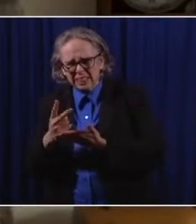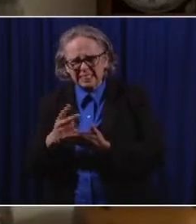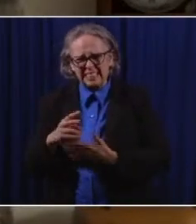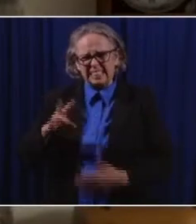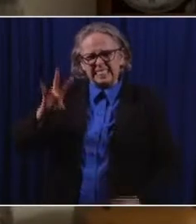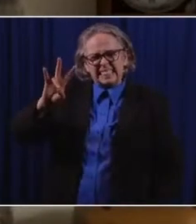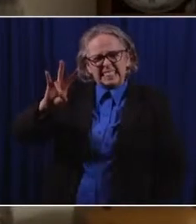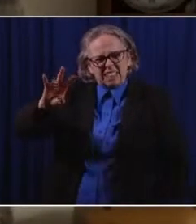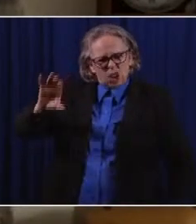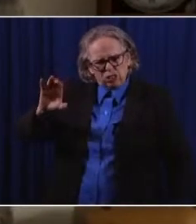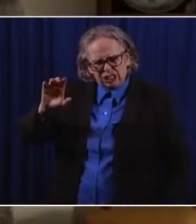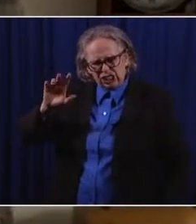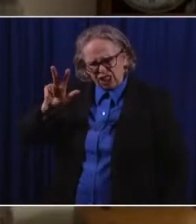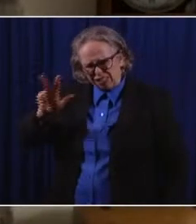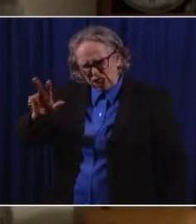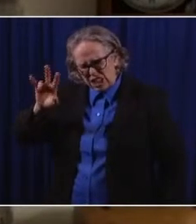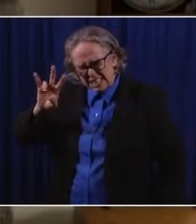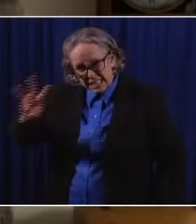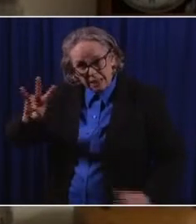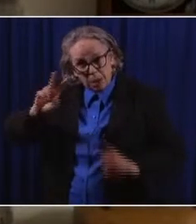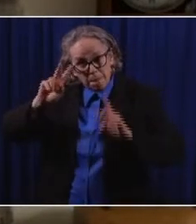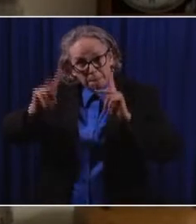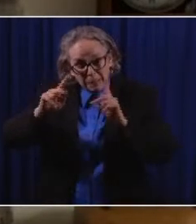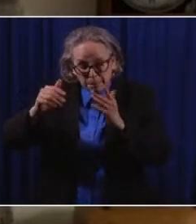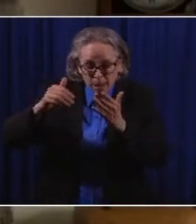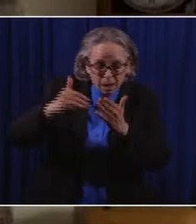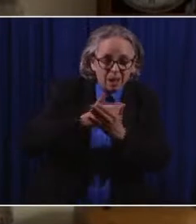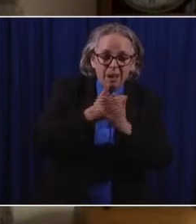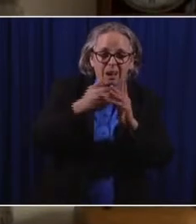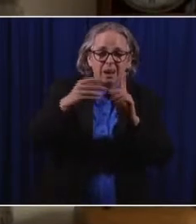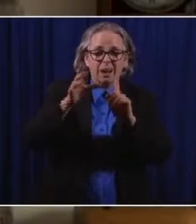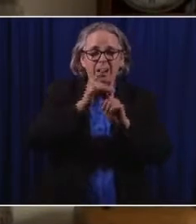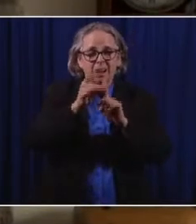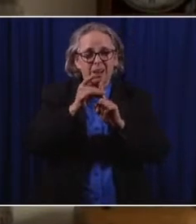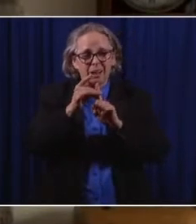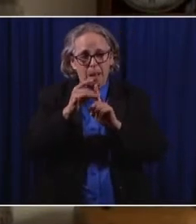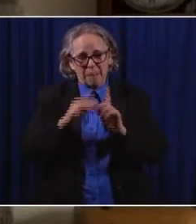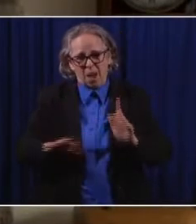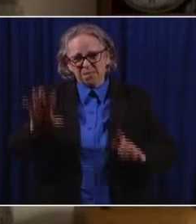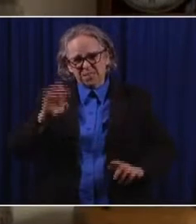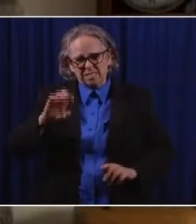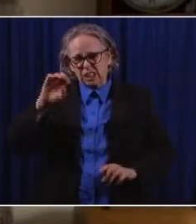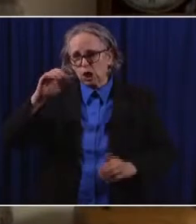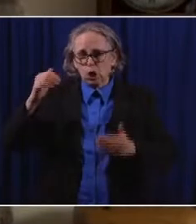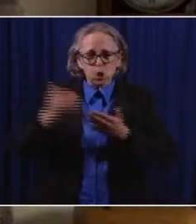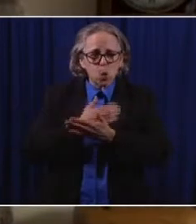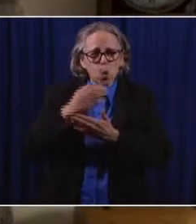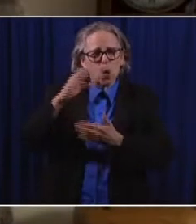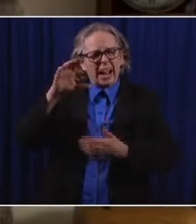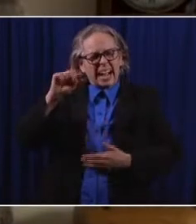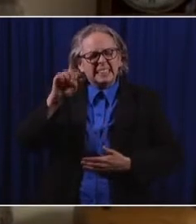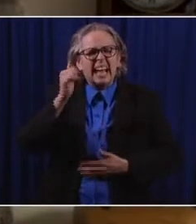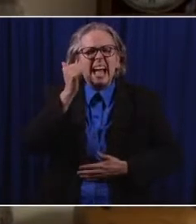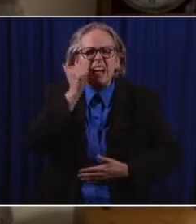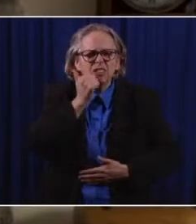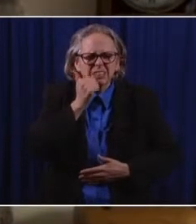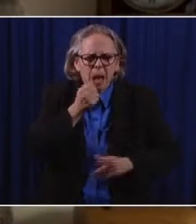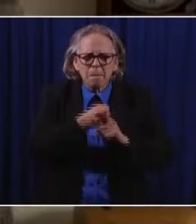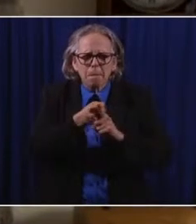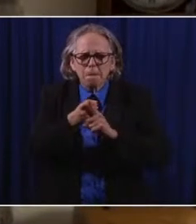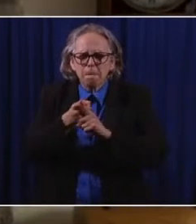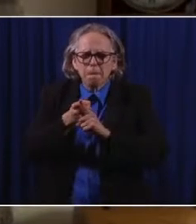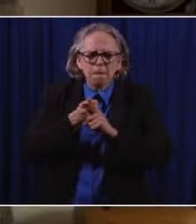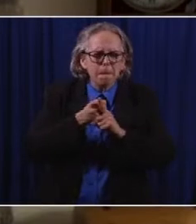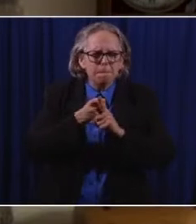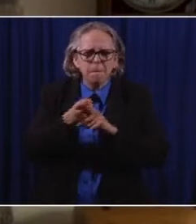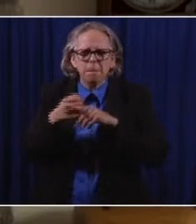new cases, an average of about 50 new cases per day, and close to where the county has been most recently.